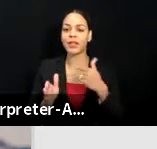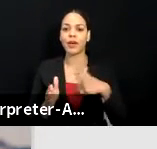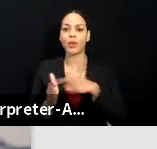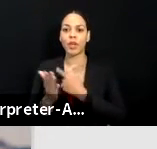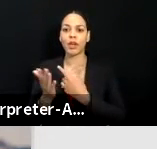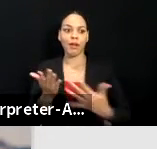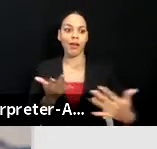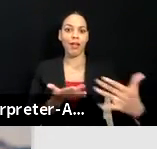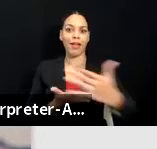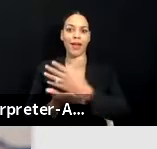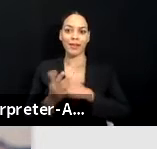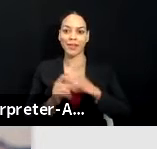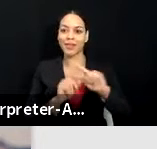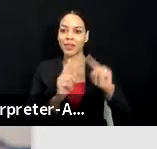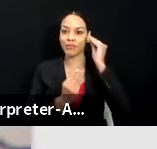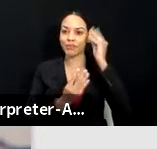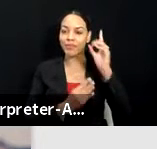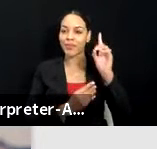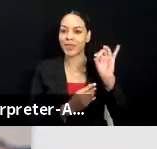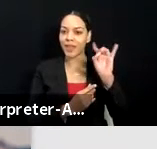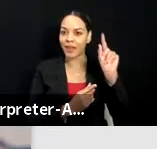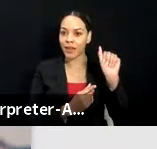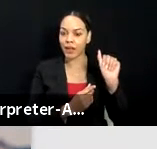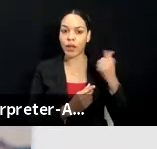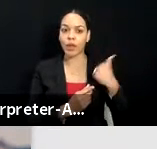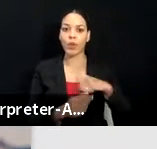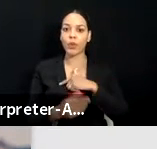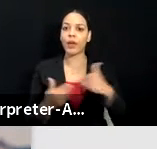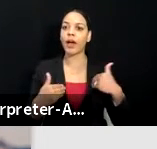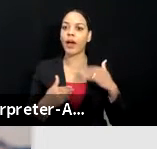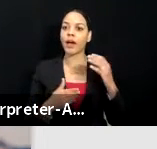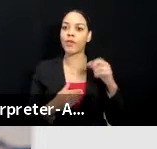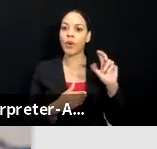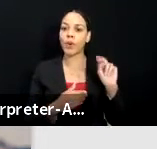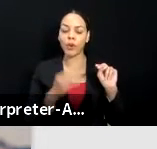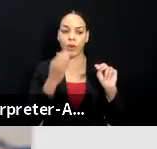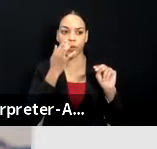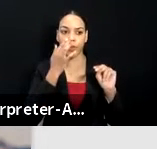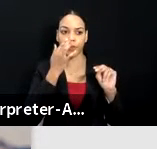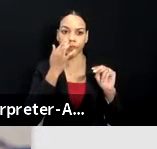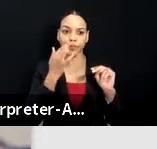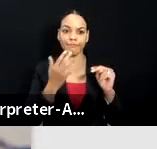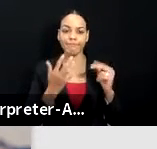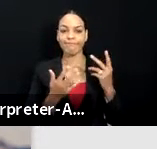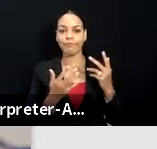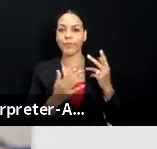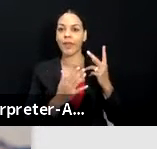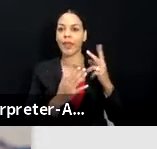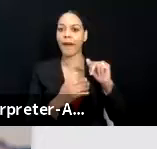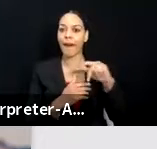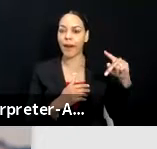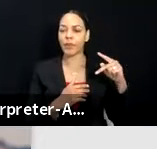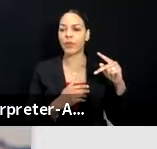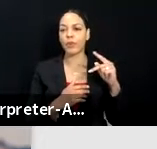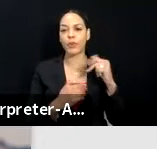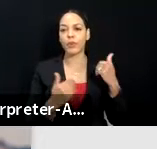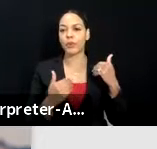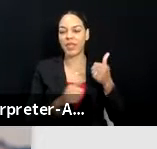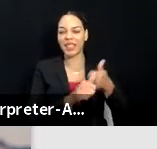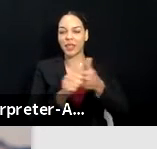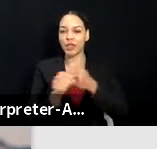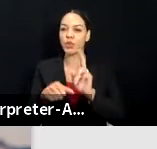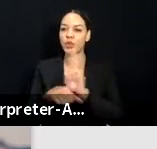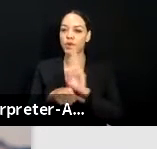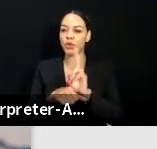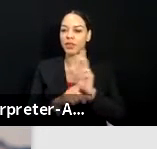data. We're not using a common application. Each of us is doing our grant making in distinct ways. But